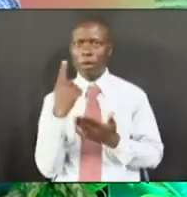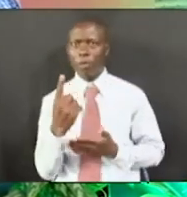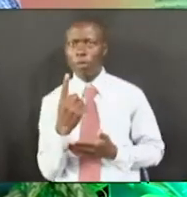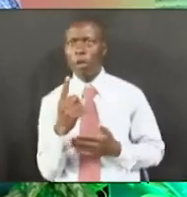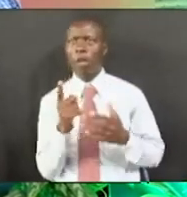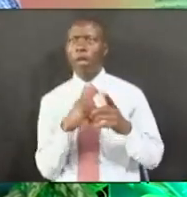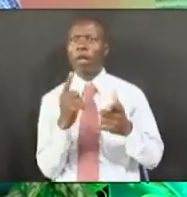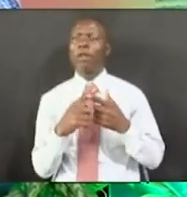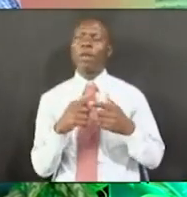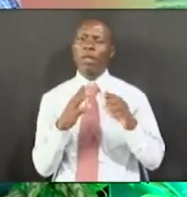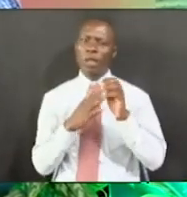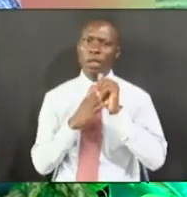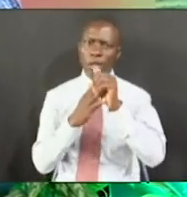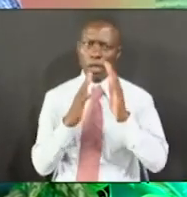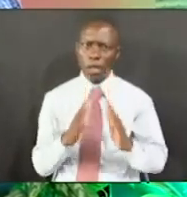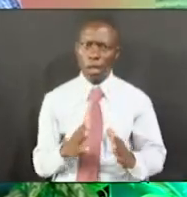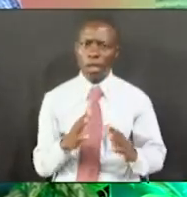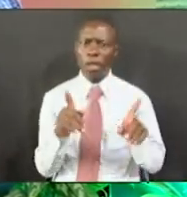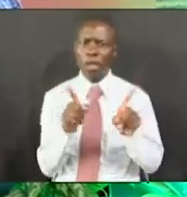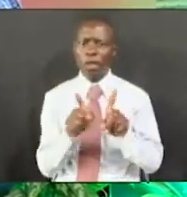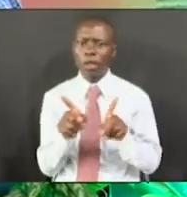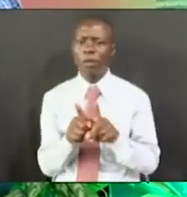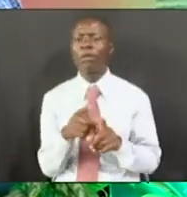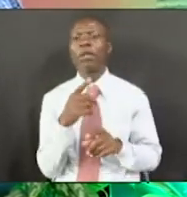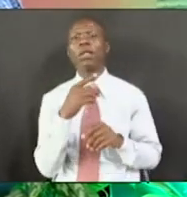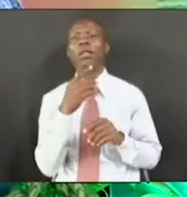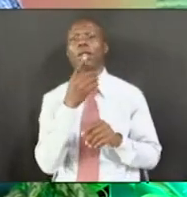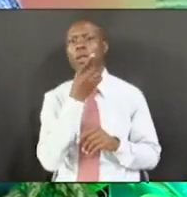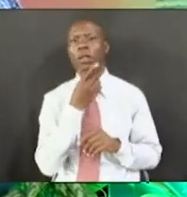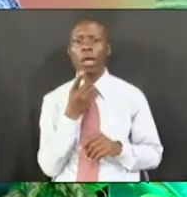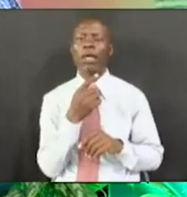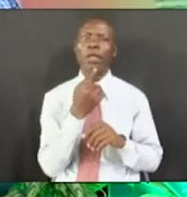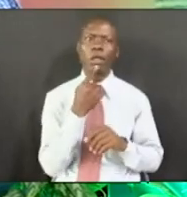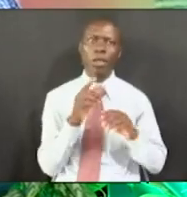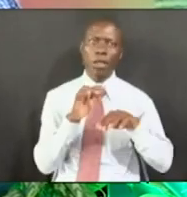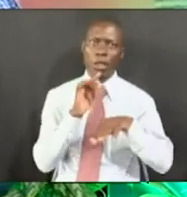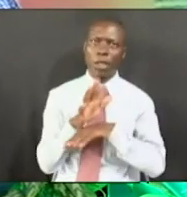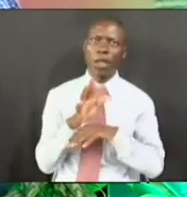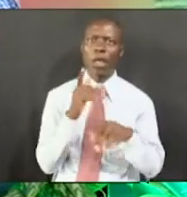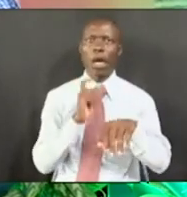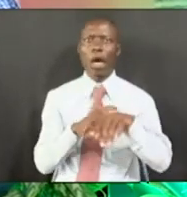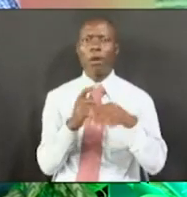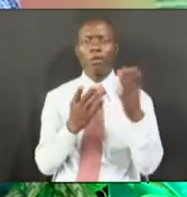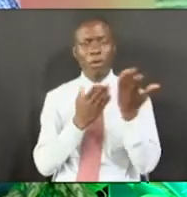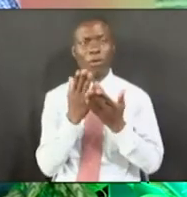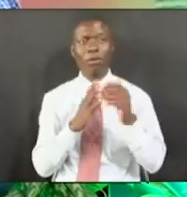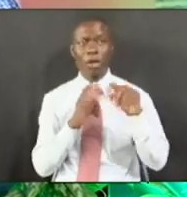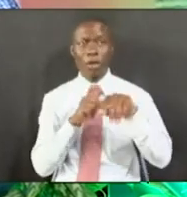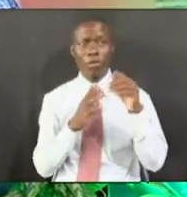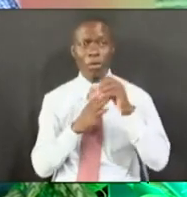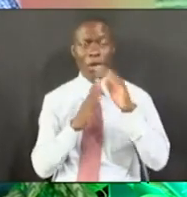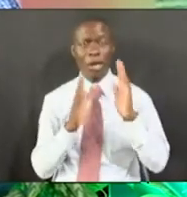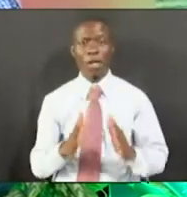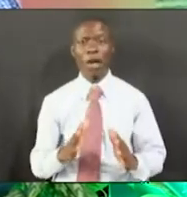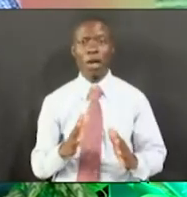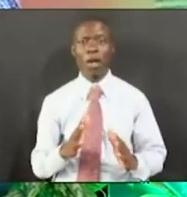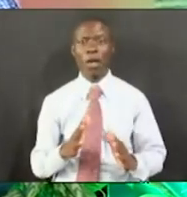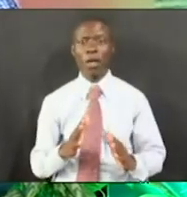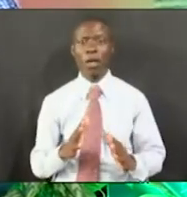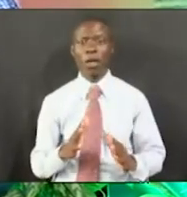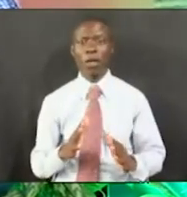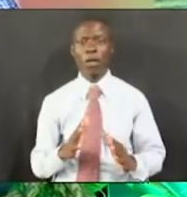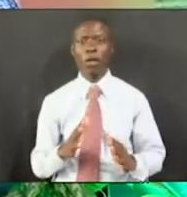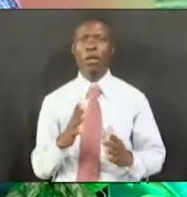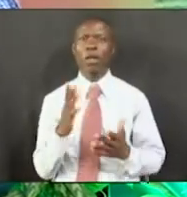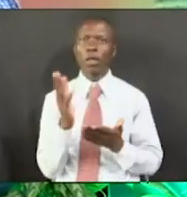you an elder because he also desires that he can save you when you are an elder. Some of us are on the pulpit by